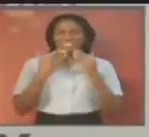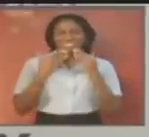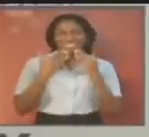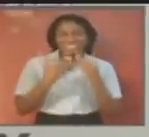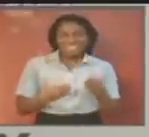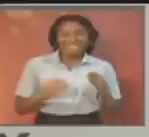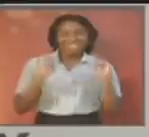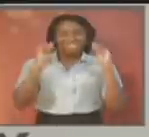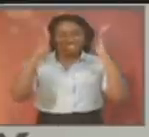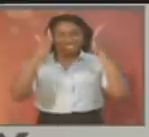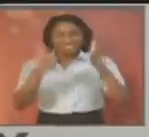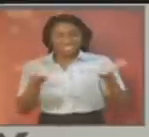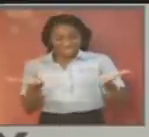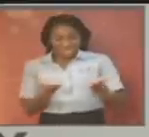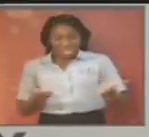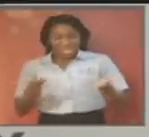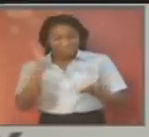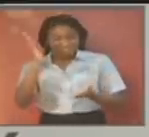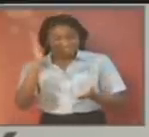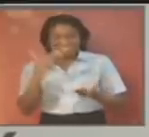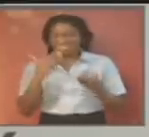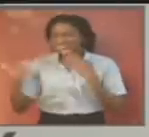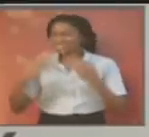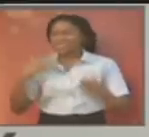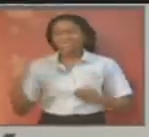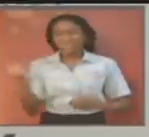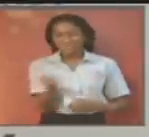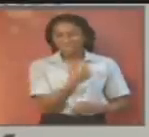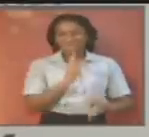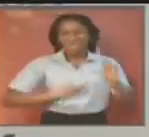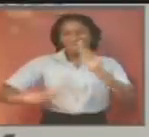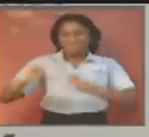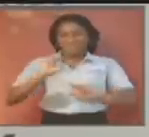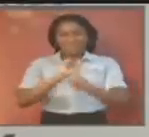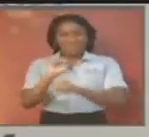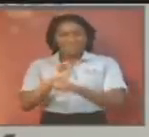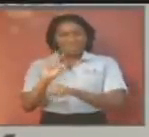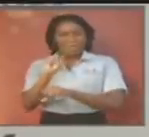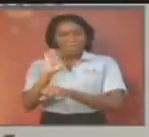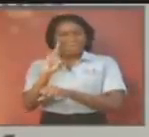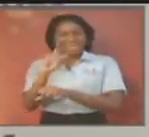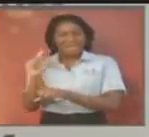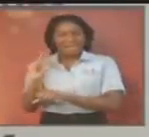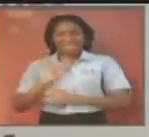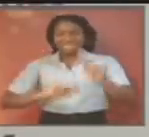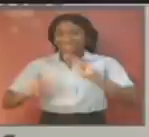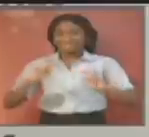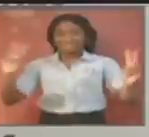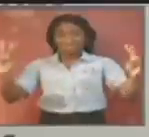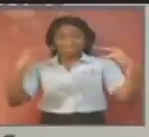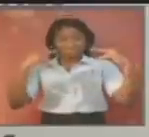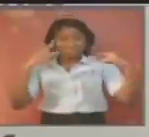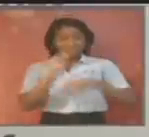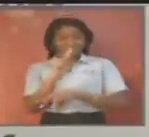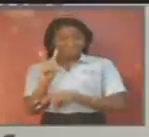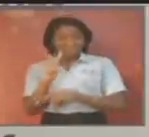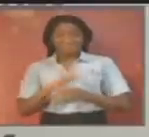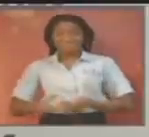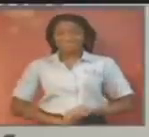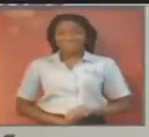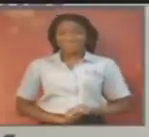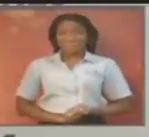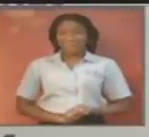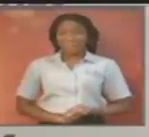Christine Carrington, members of the media, our viewing and listening public, Team RHA,